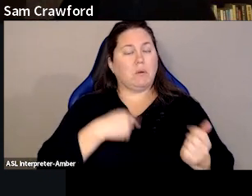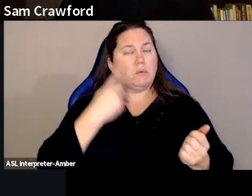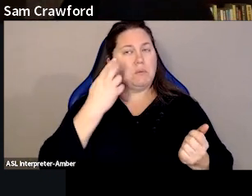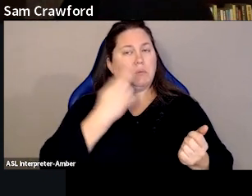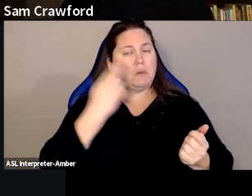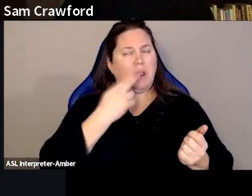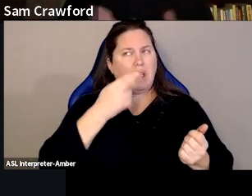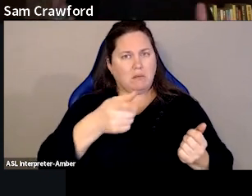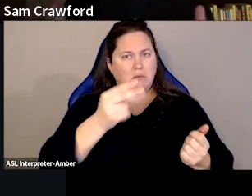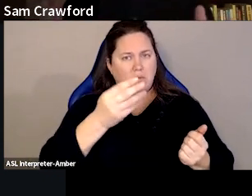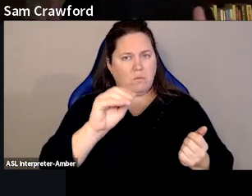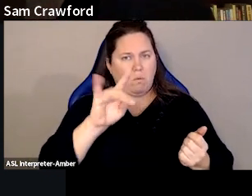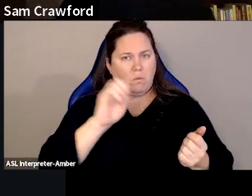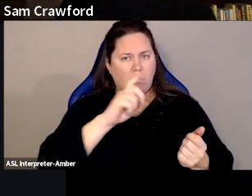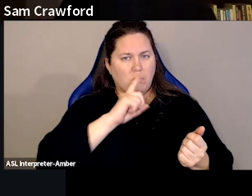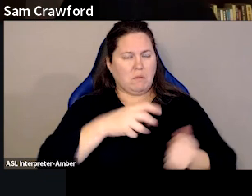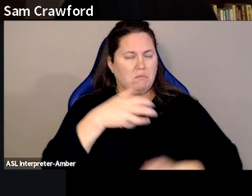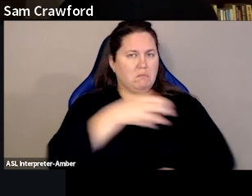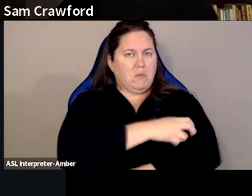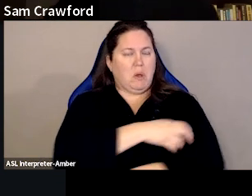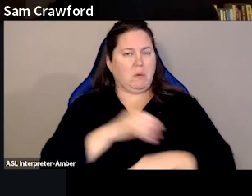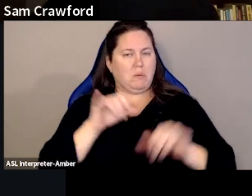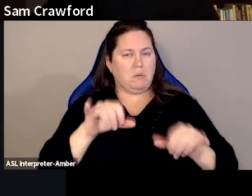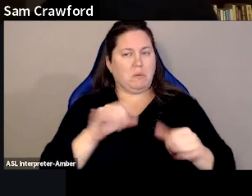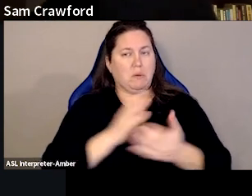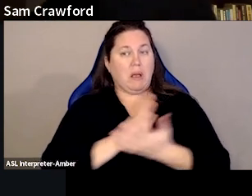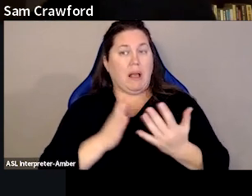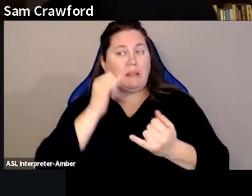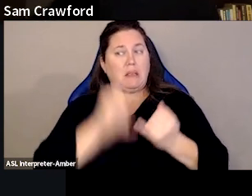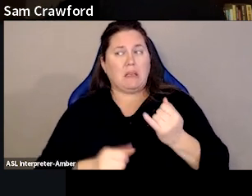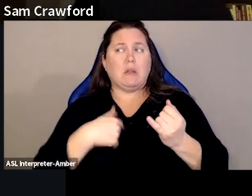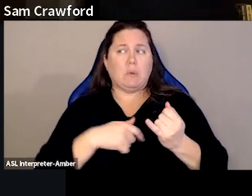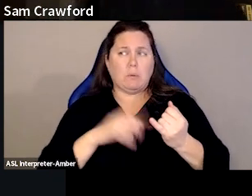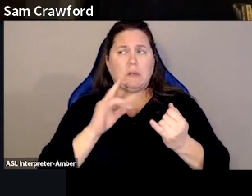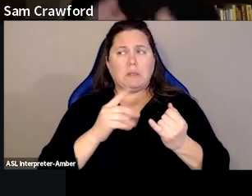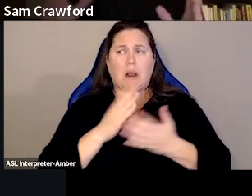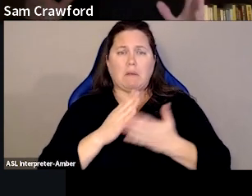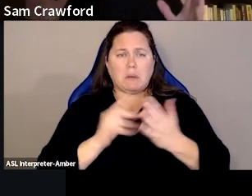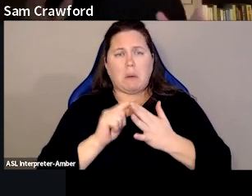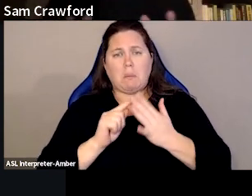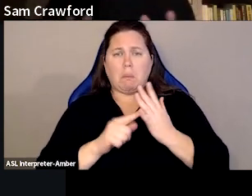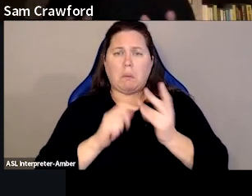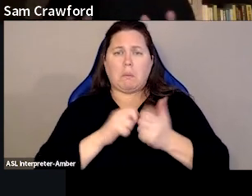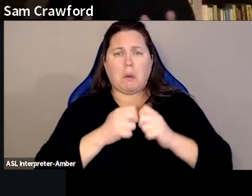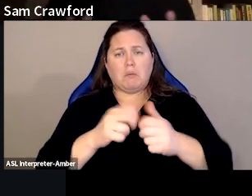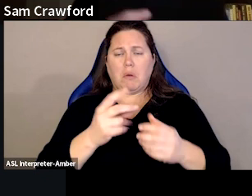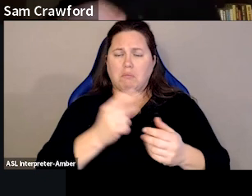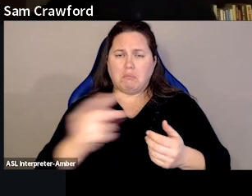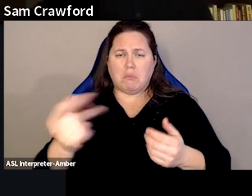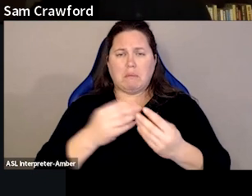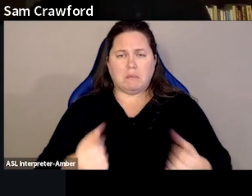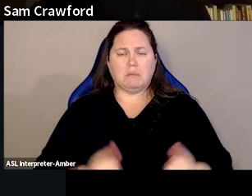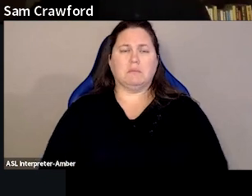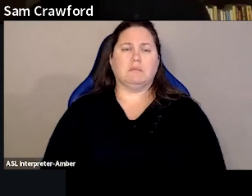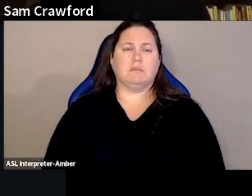no code. And I think by the end, we did have quite a few converted fans. So now I want to show you these